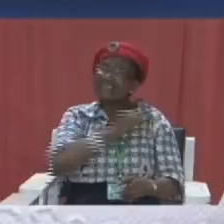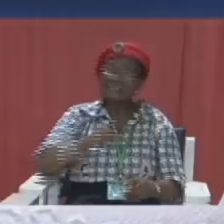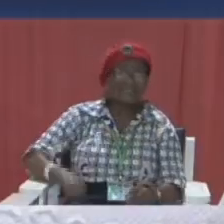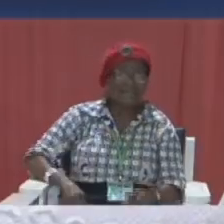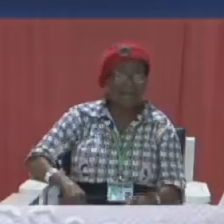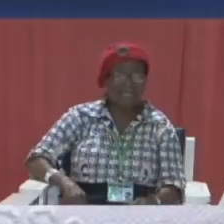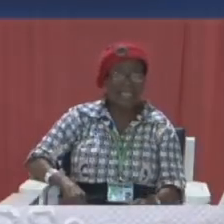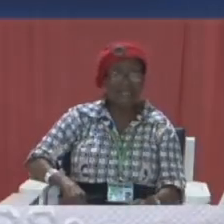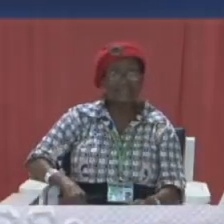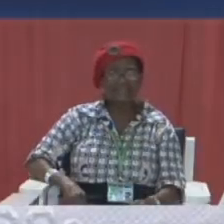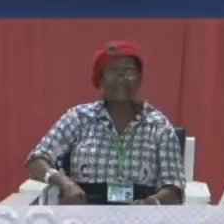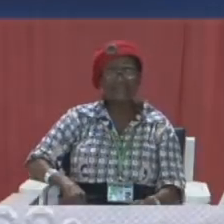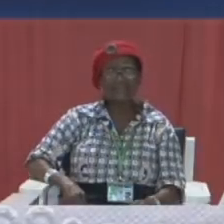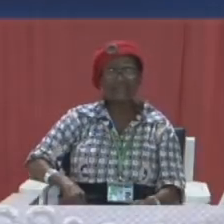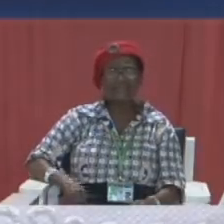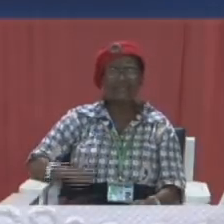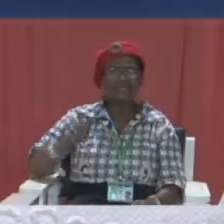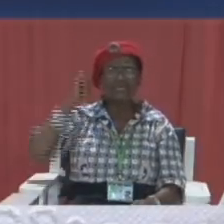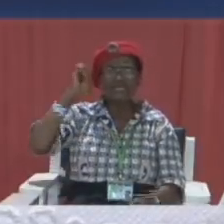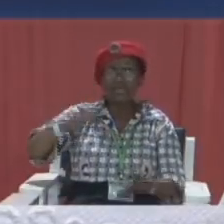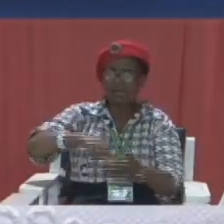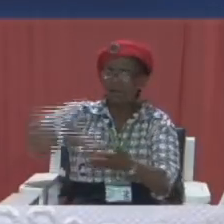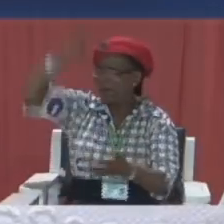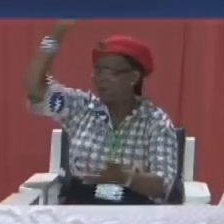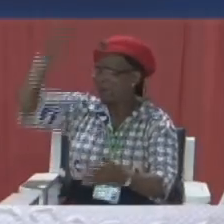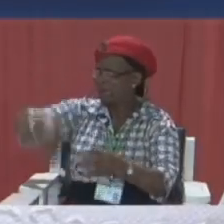Joe had the voice of Elizabeth. He jumped out of bed.